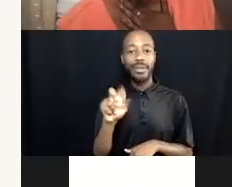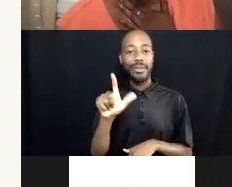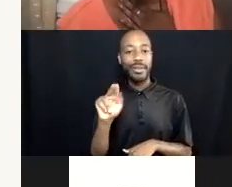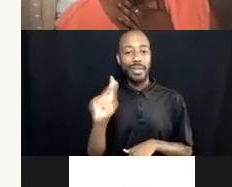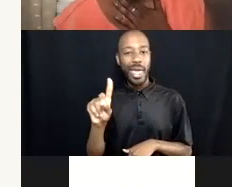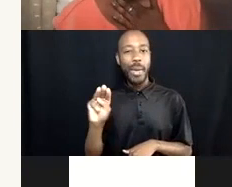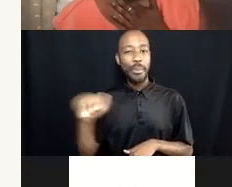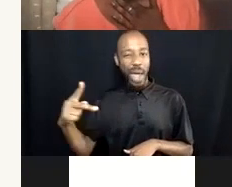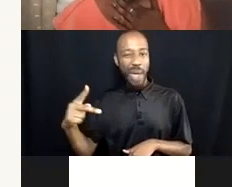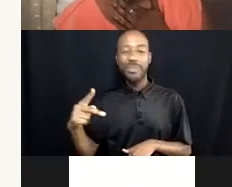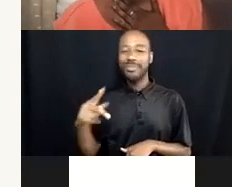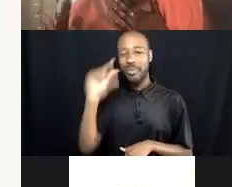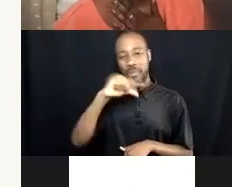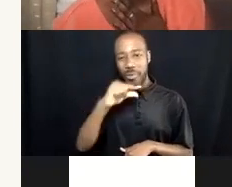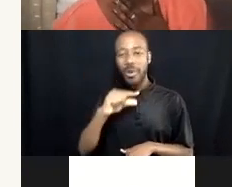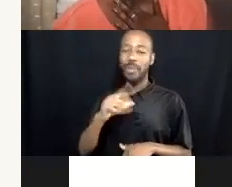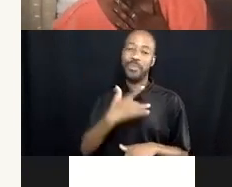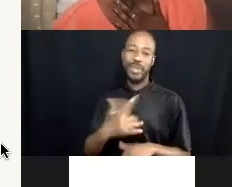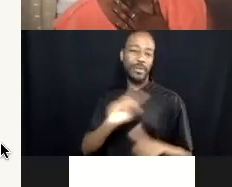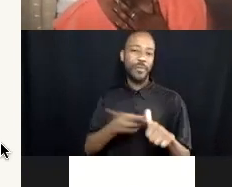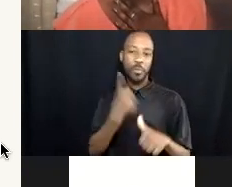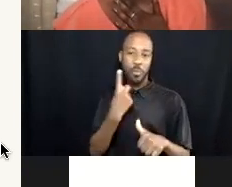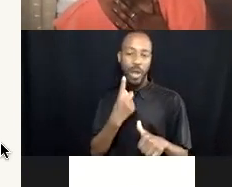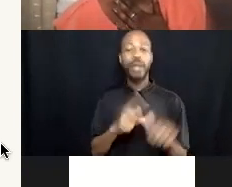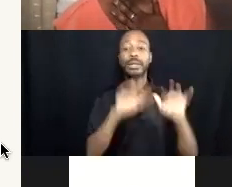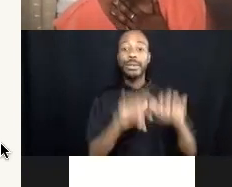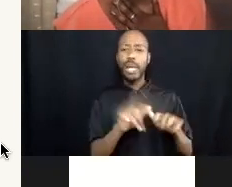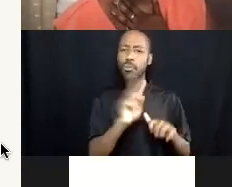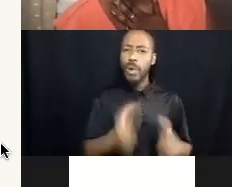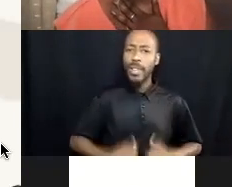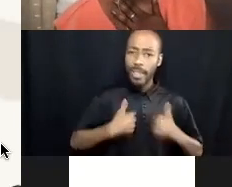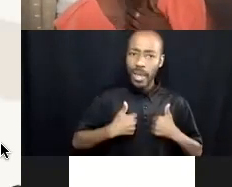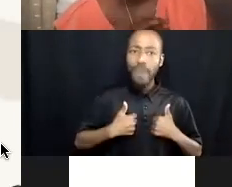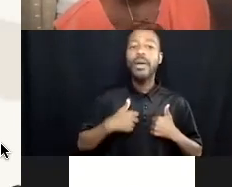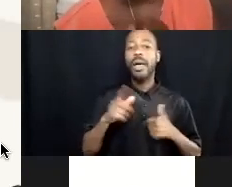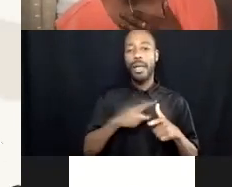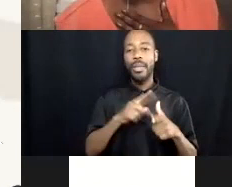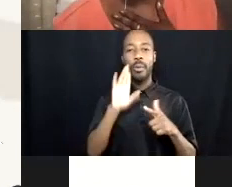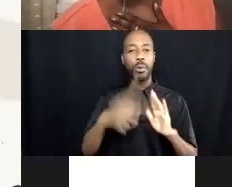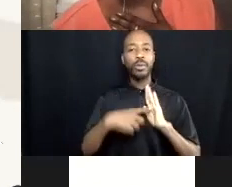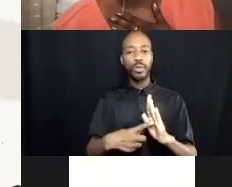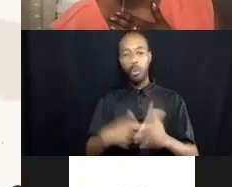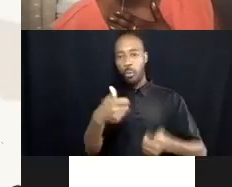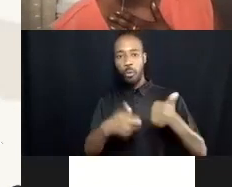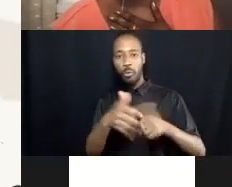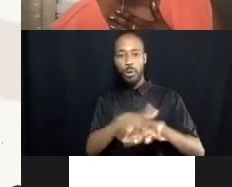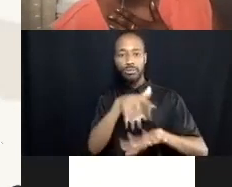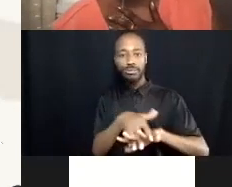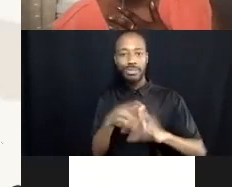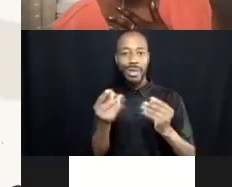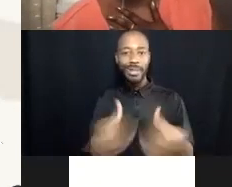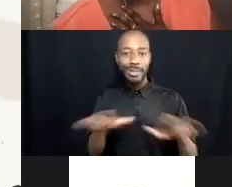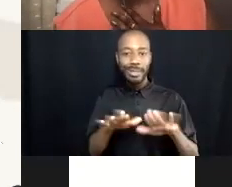one, and you can type in the place that you live and find what native land you're on. I also wanted to